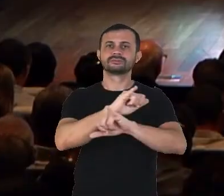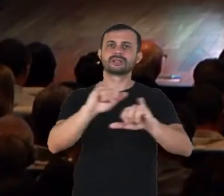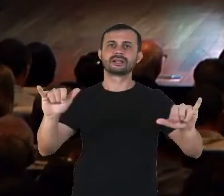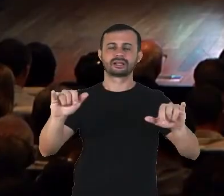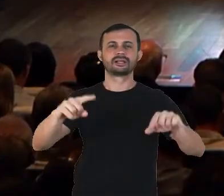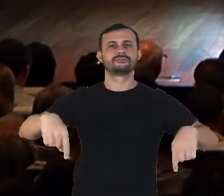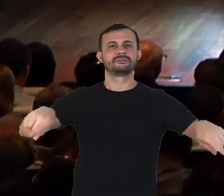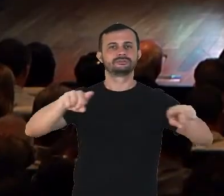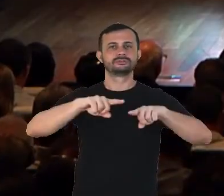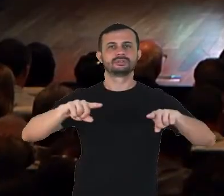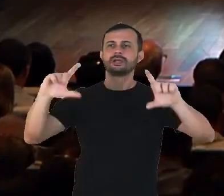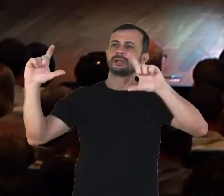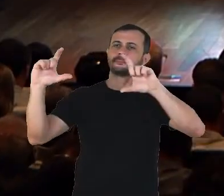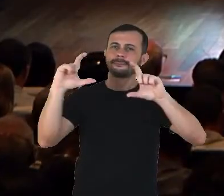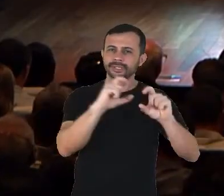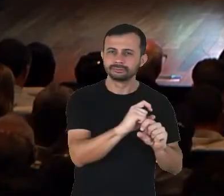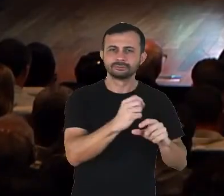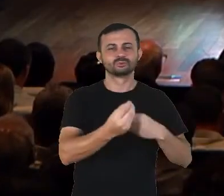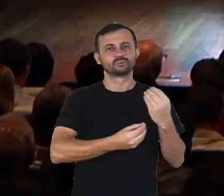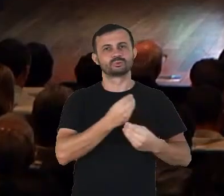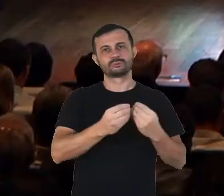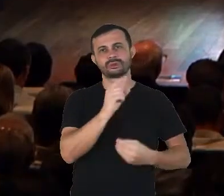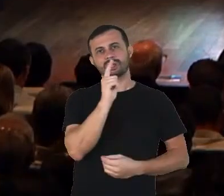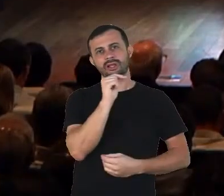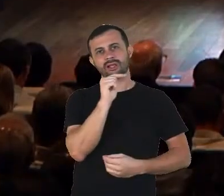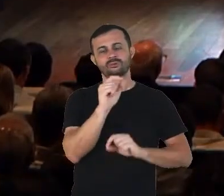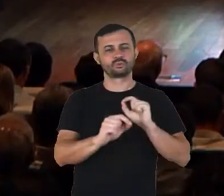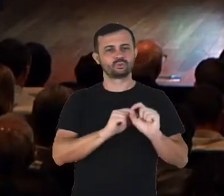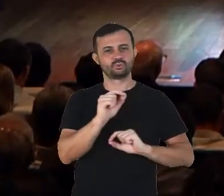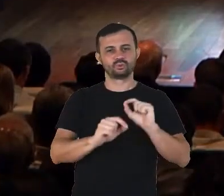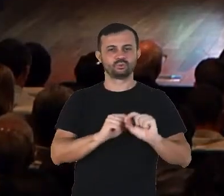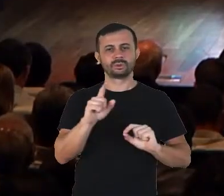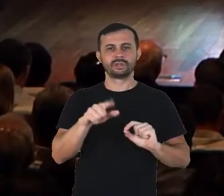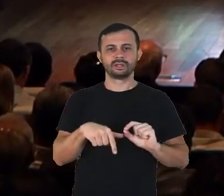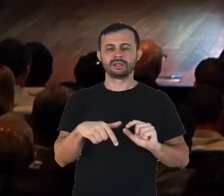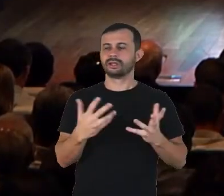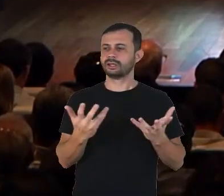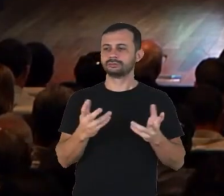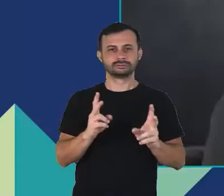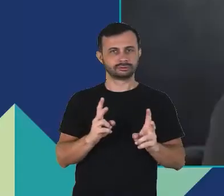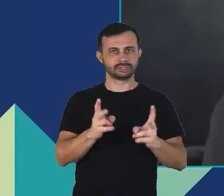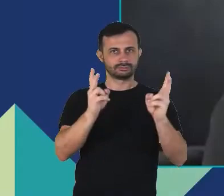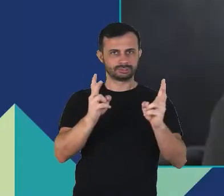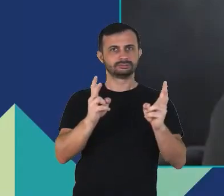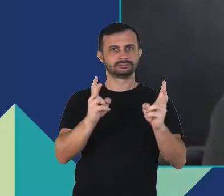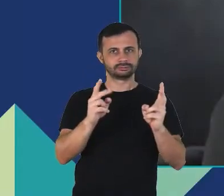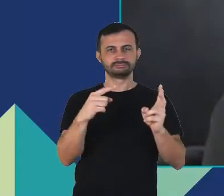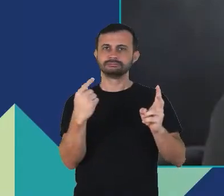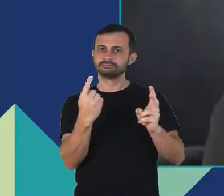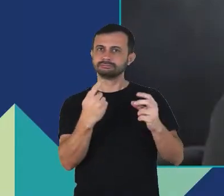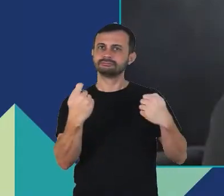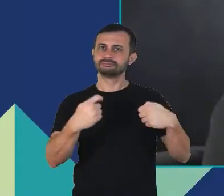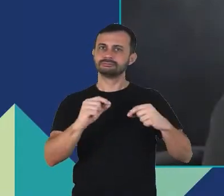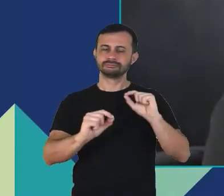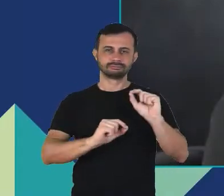on a filter stack, always think about how you're going to close the